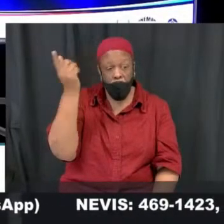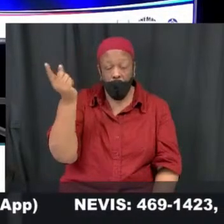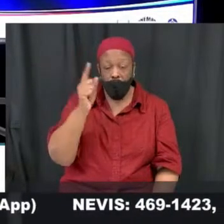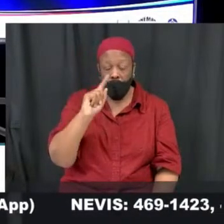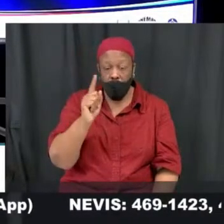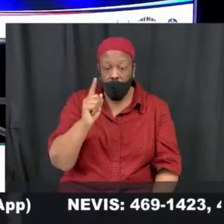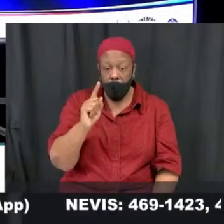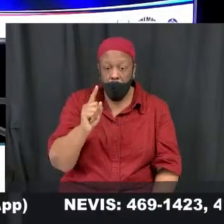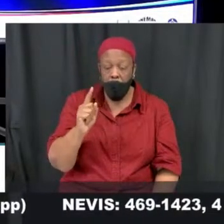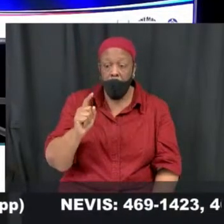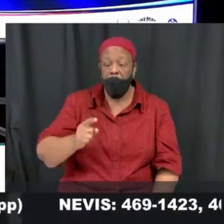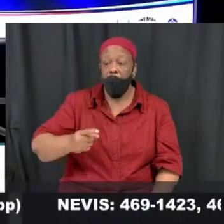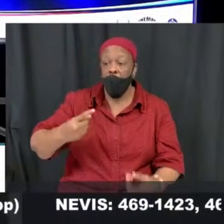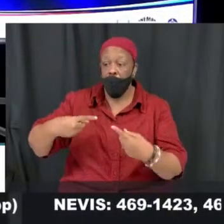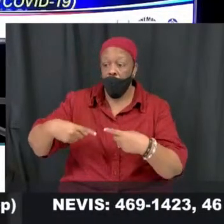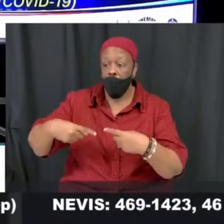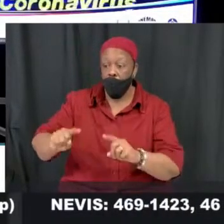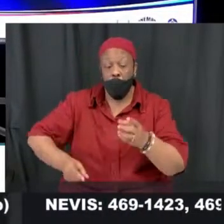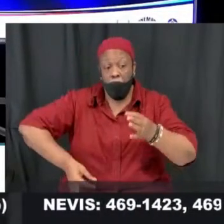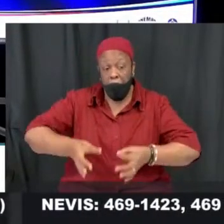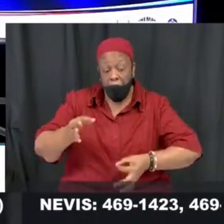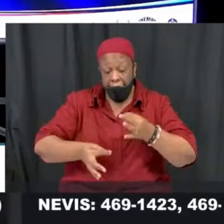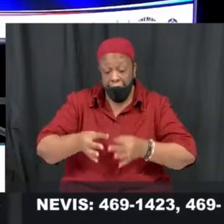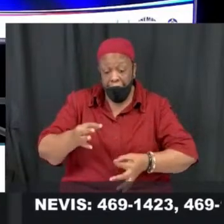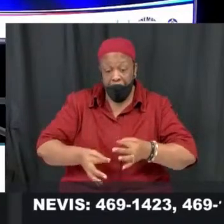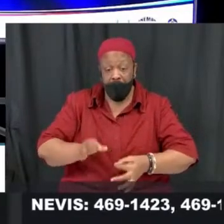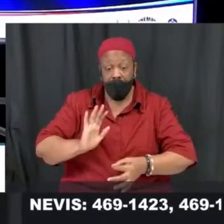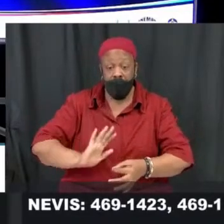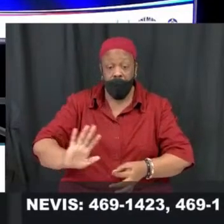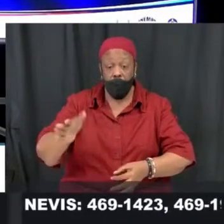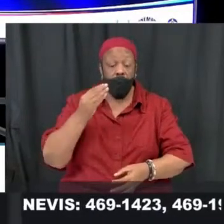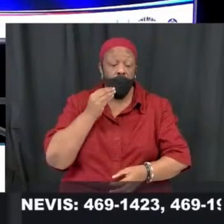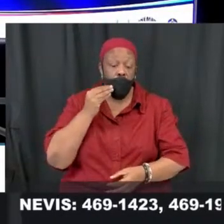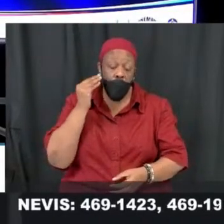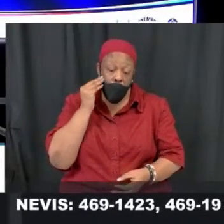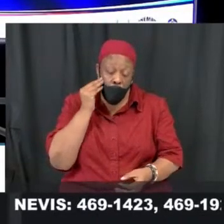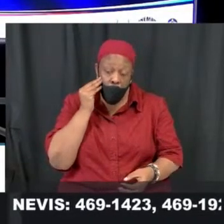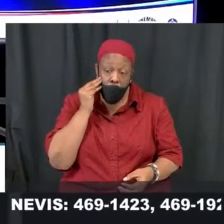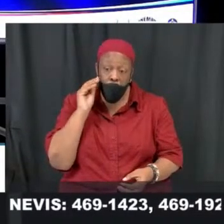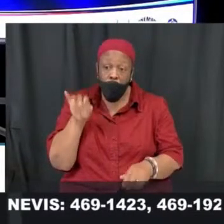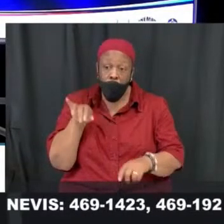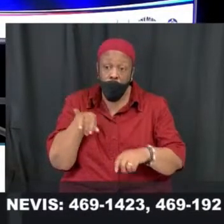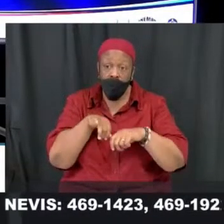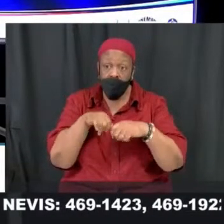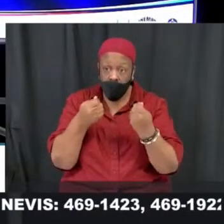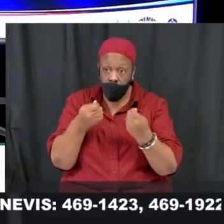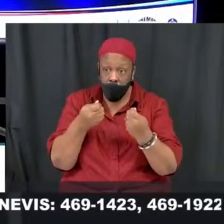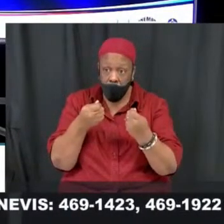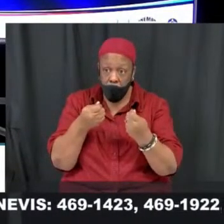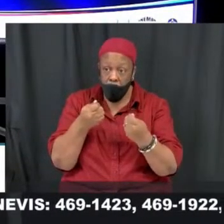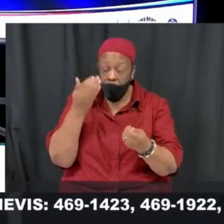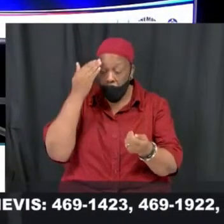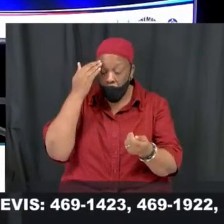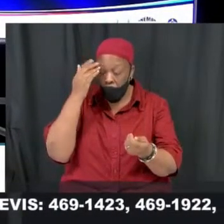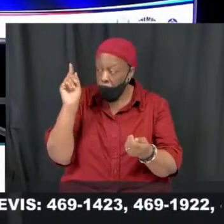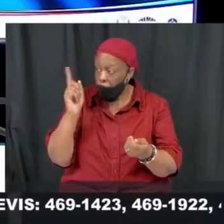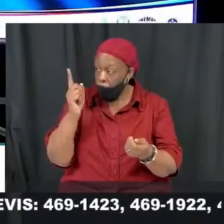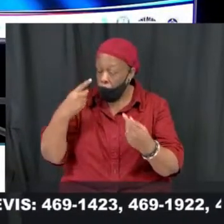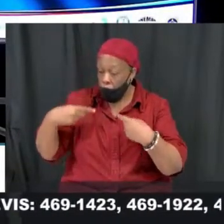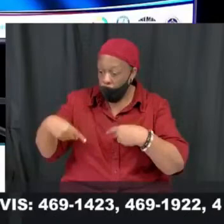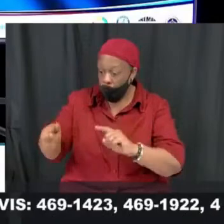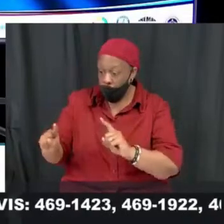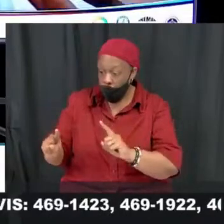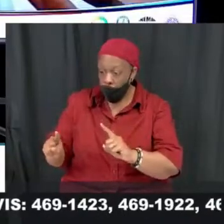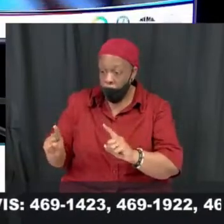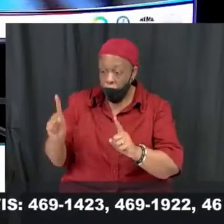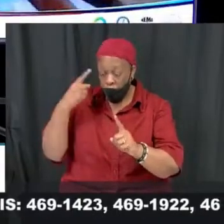know where to go in the event that your residence has been impacted. It is also important for you